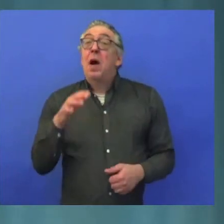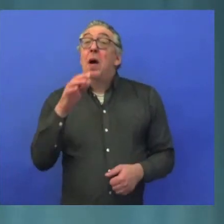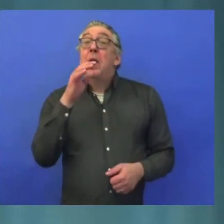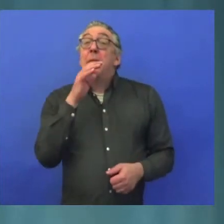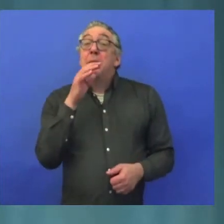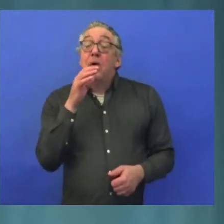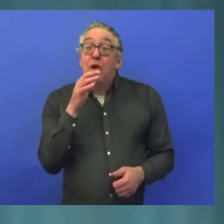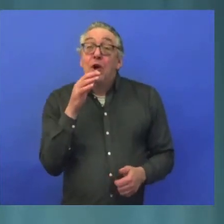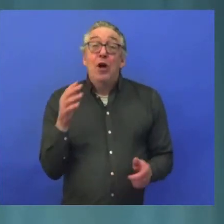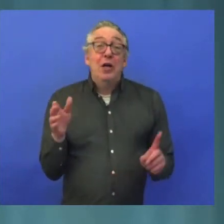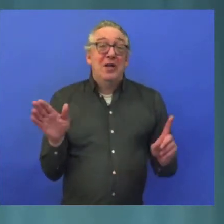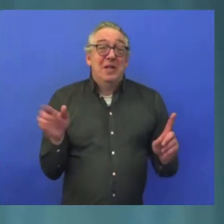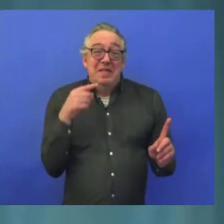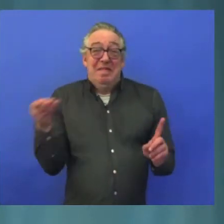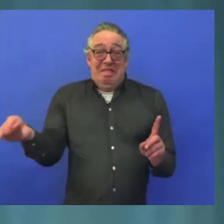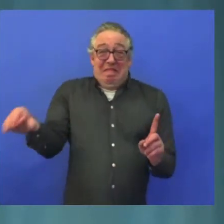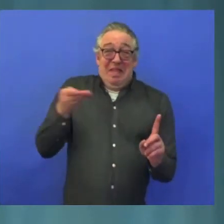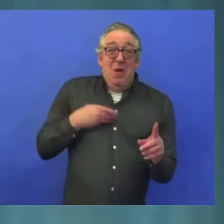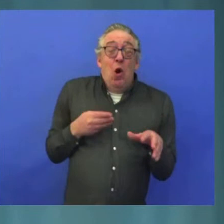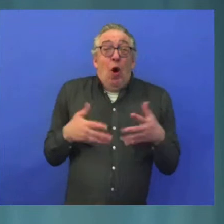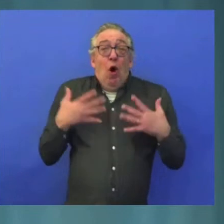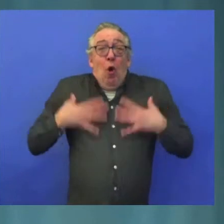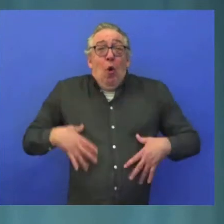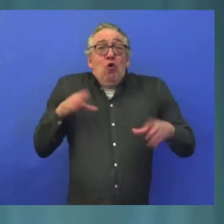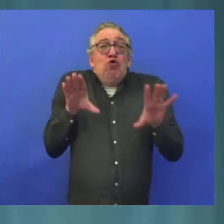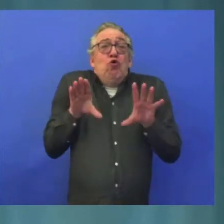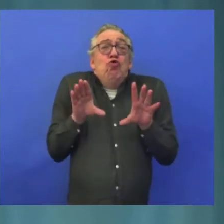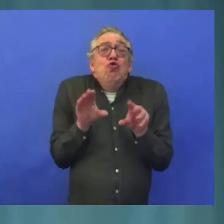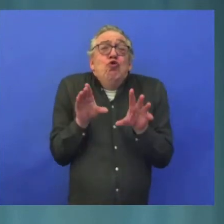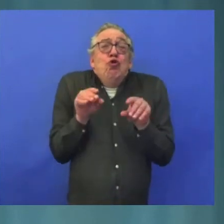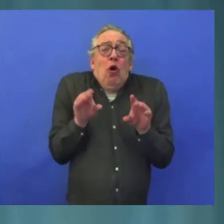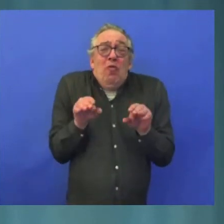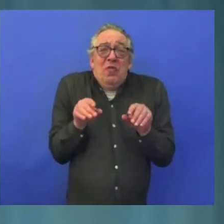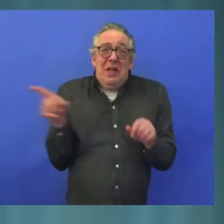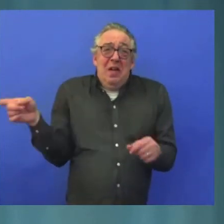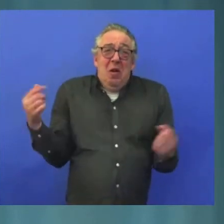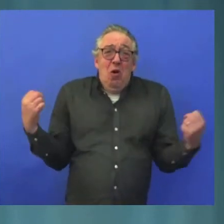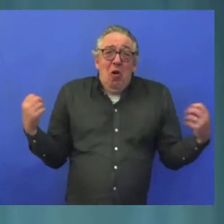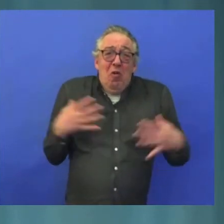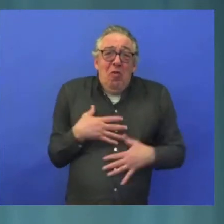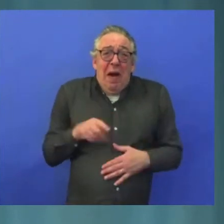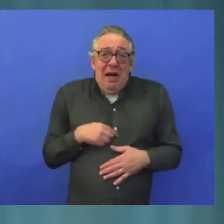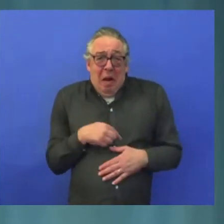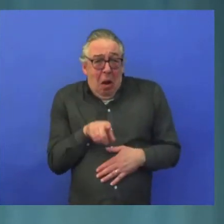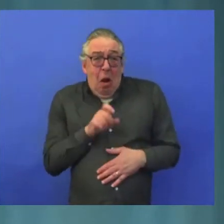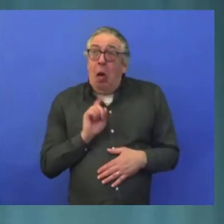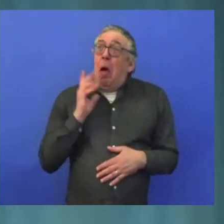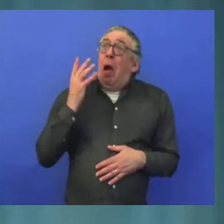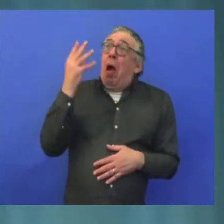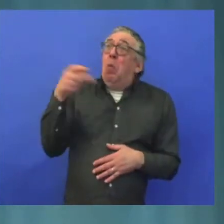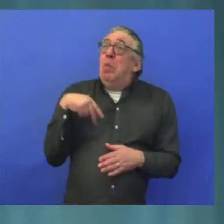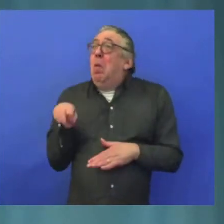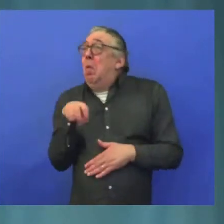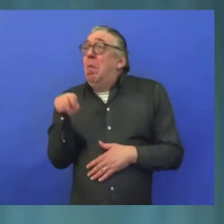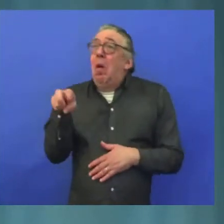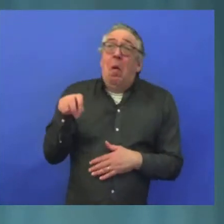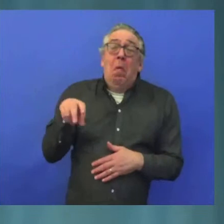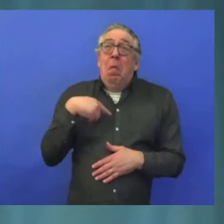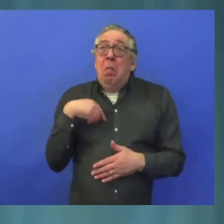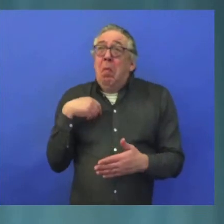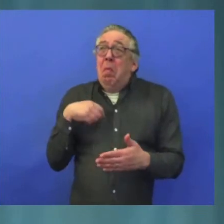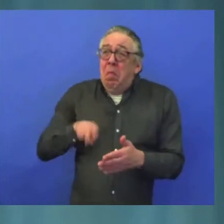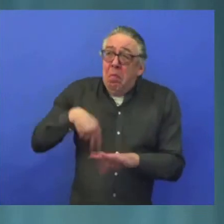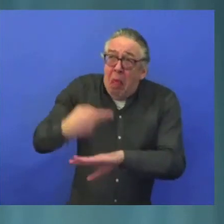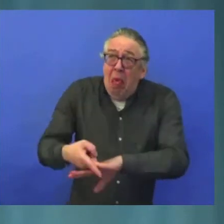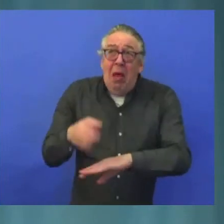protect me, but because out there are so many dangers. But I was 3 years and I didn't understand